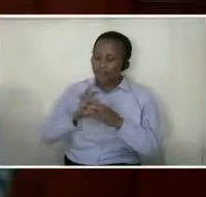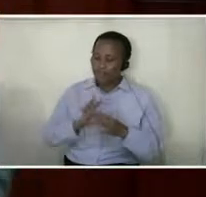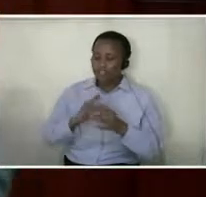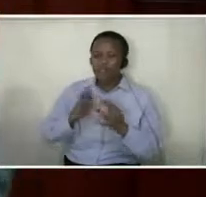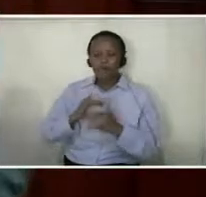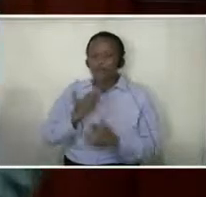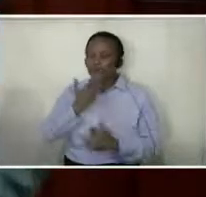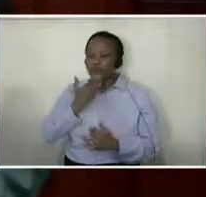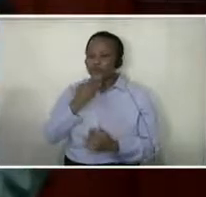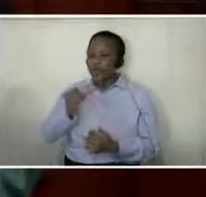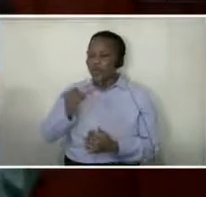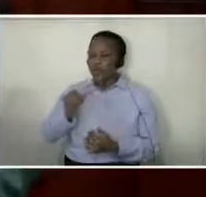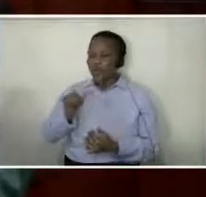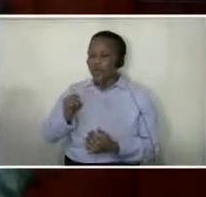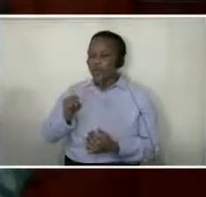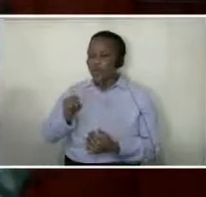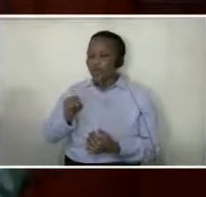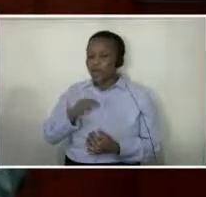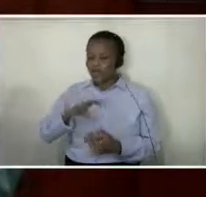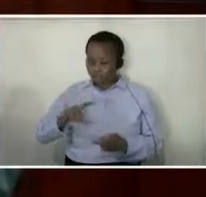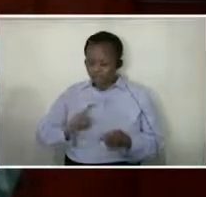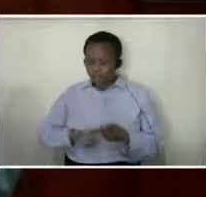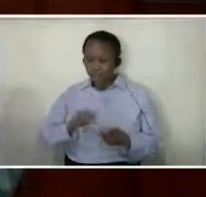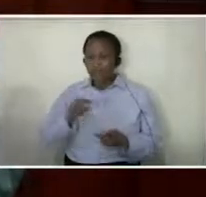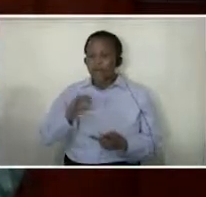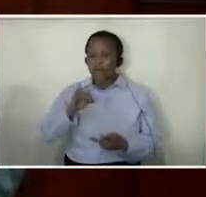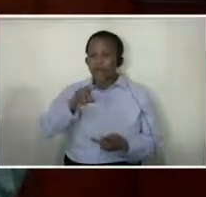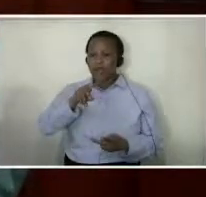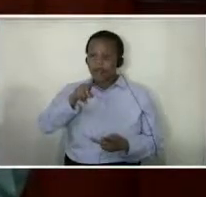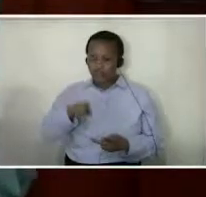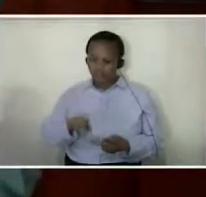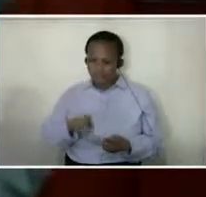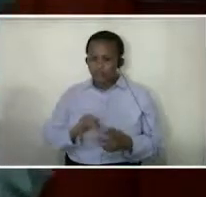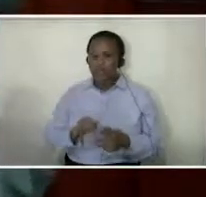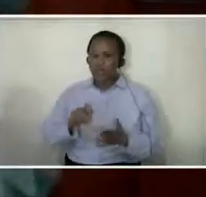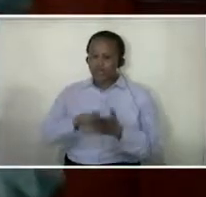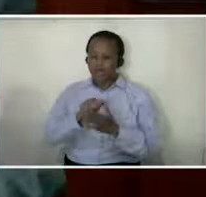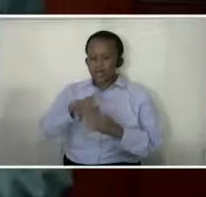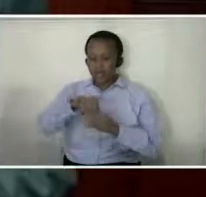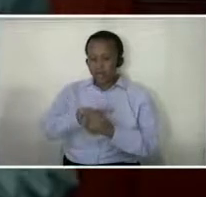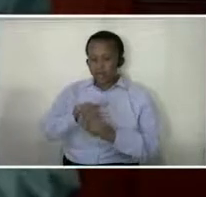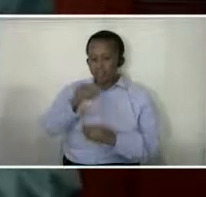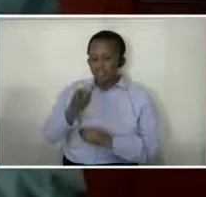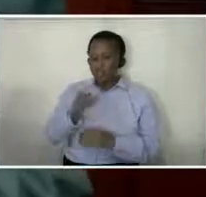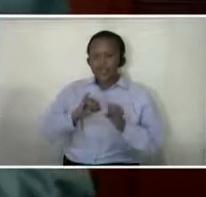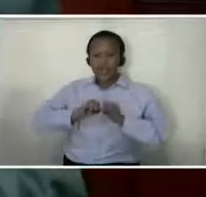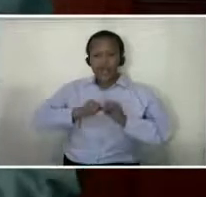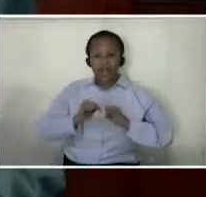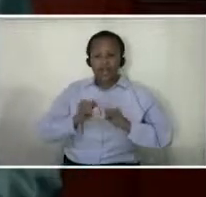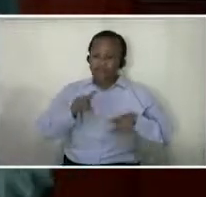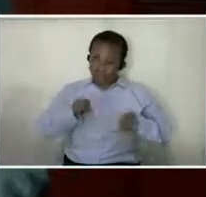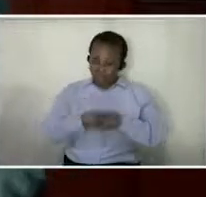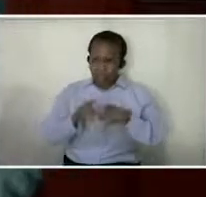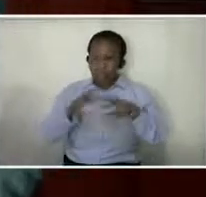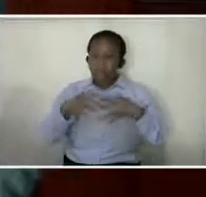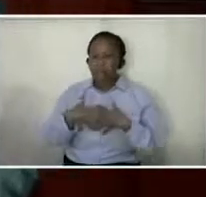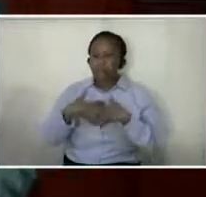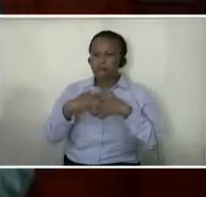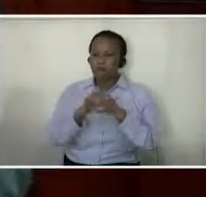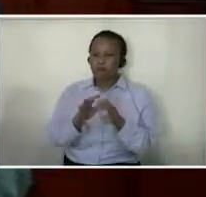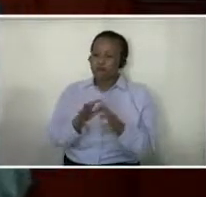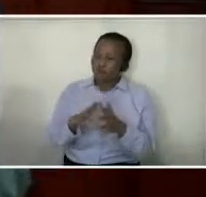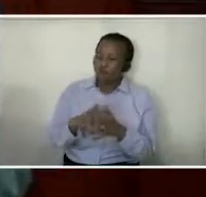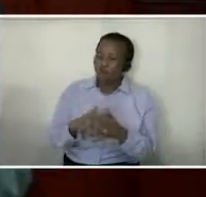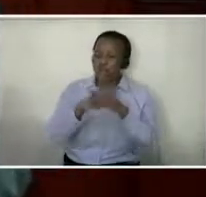IFP. The 2011 local government elections produced another set of coalition government composed of